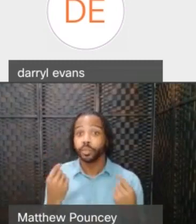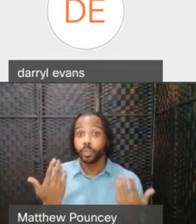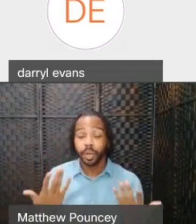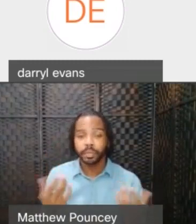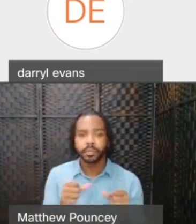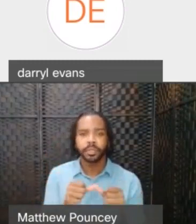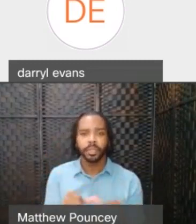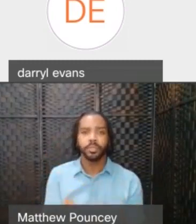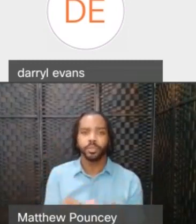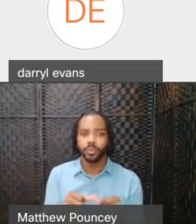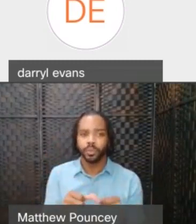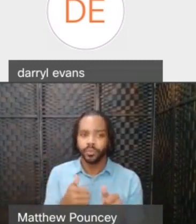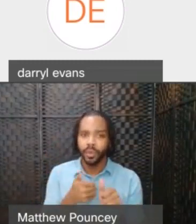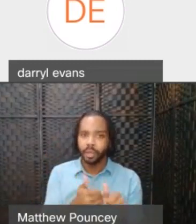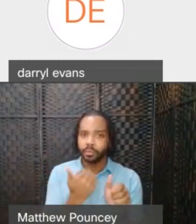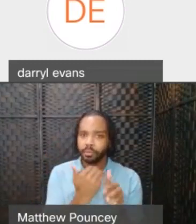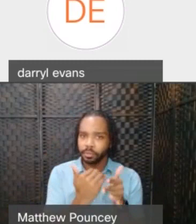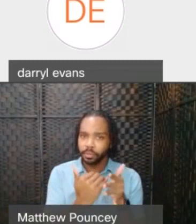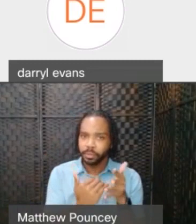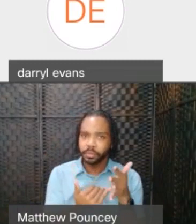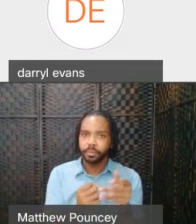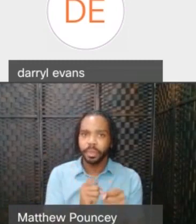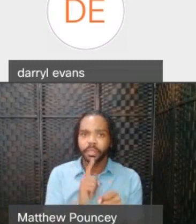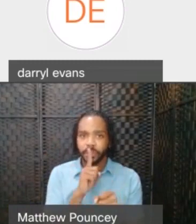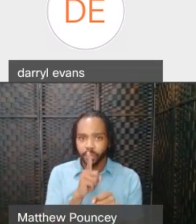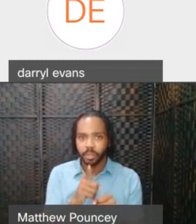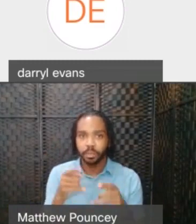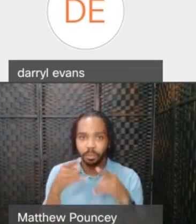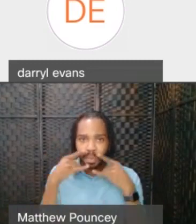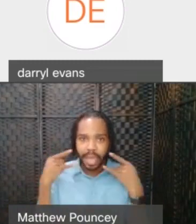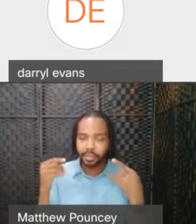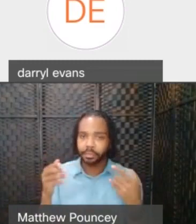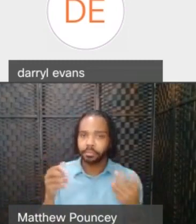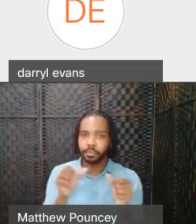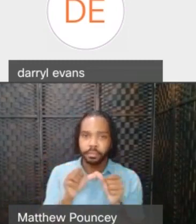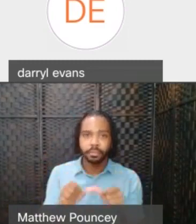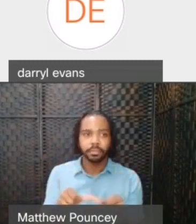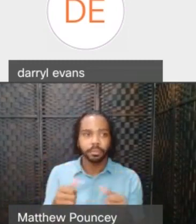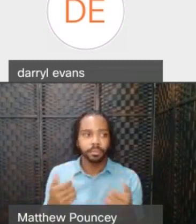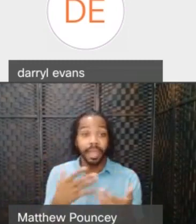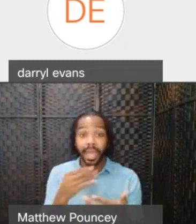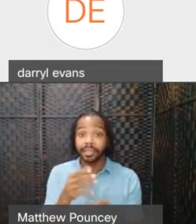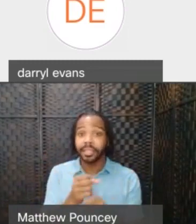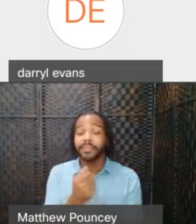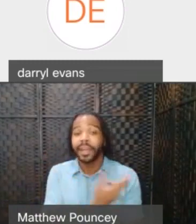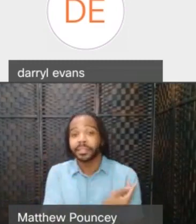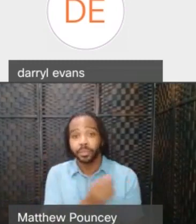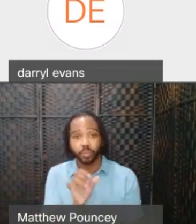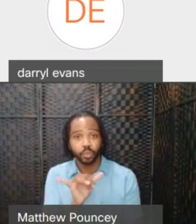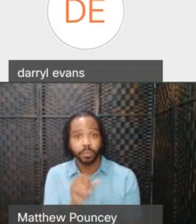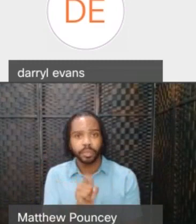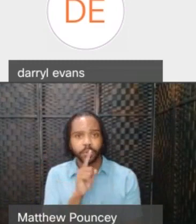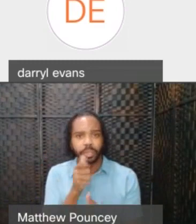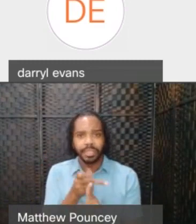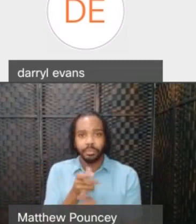the measures we need to take in terms of, making sure that we're still masking and getting vaccinated so that we can keep ourselves and